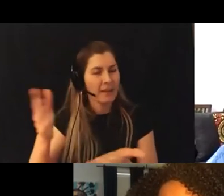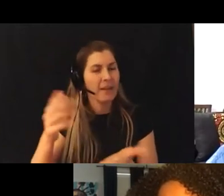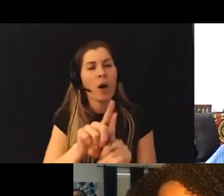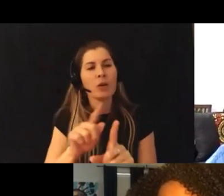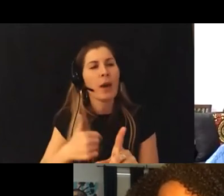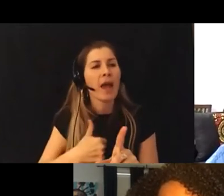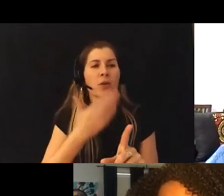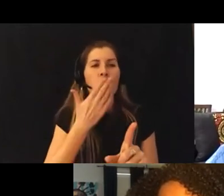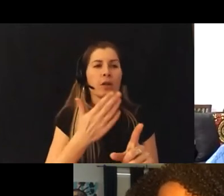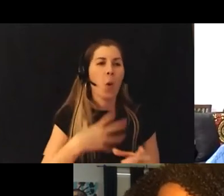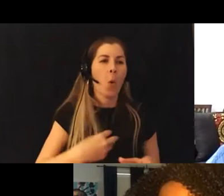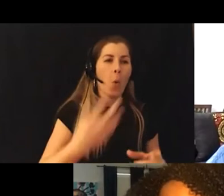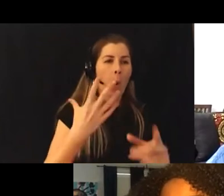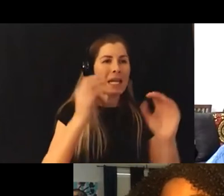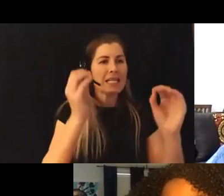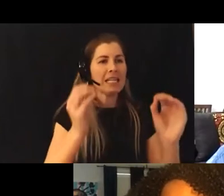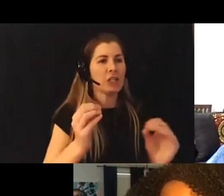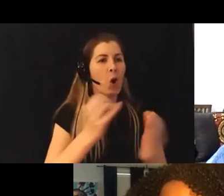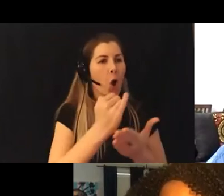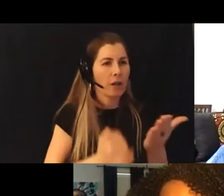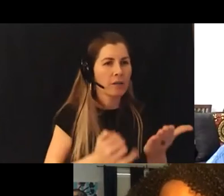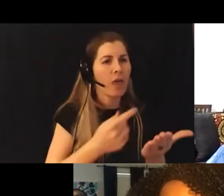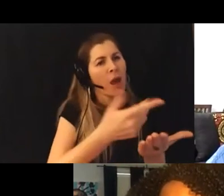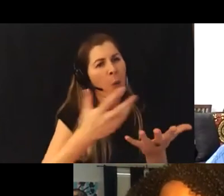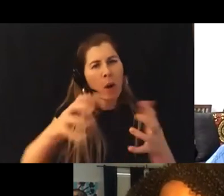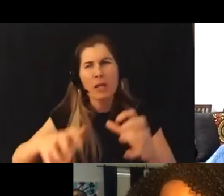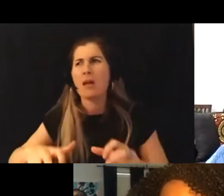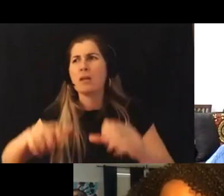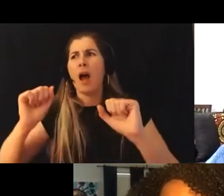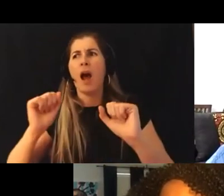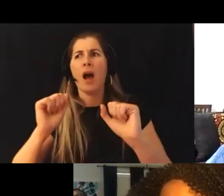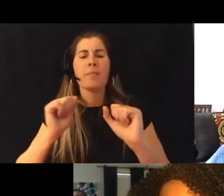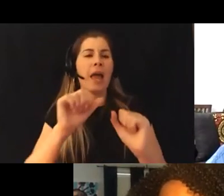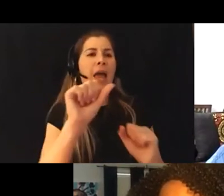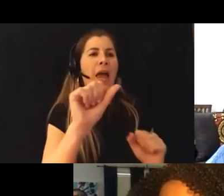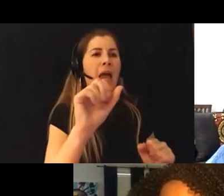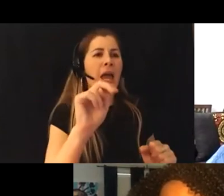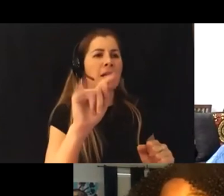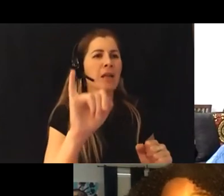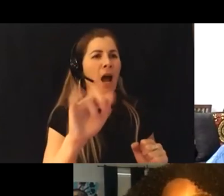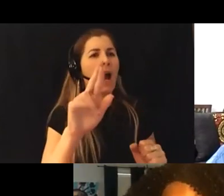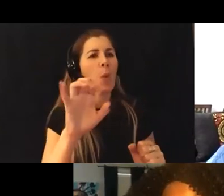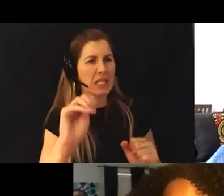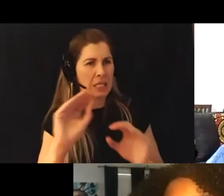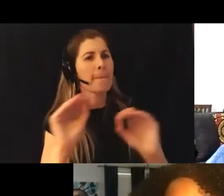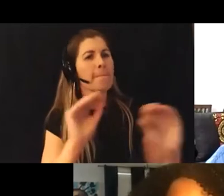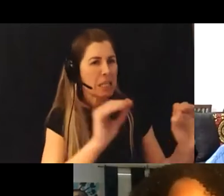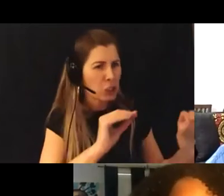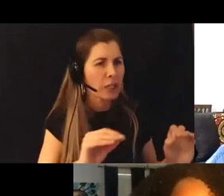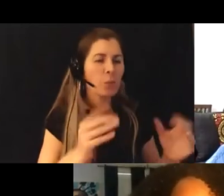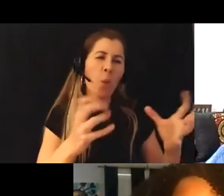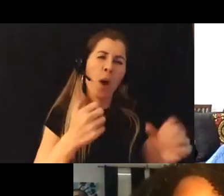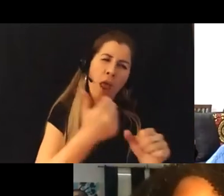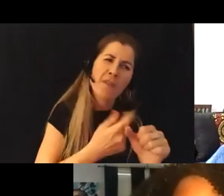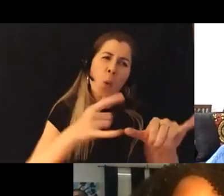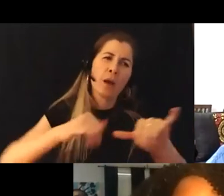white teaching artists that want to really adopt an anti-racist pedagogy, because it's really critical that we have everybody working on this.